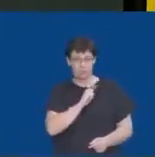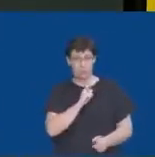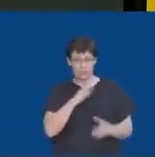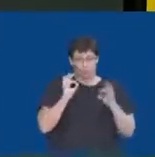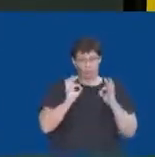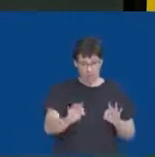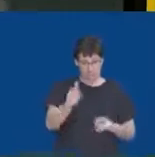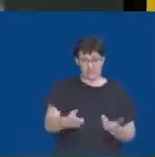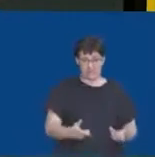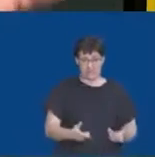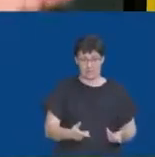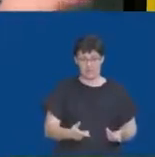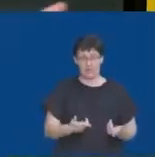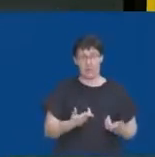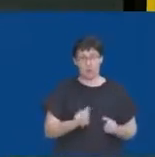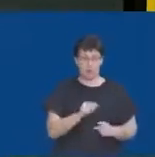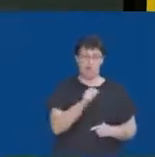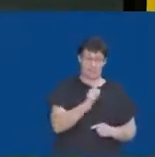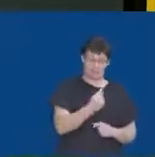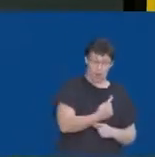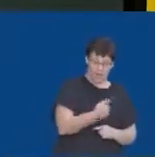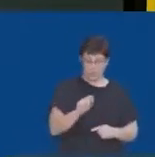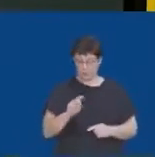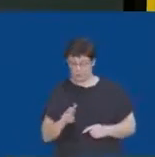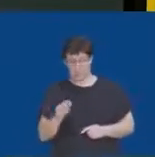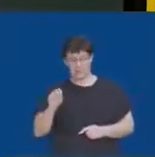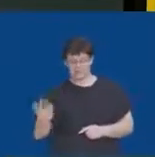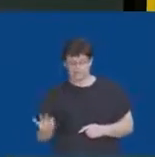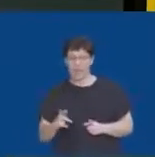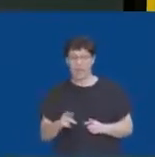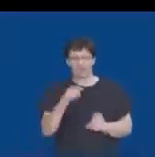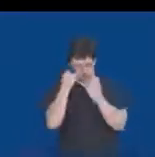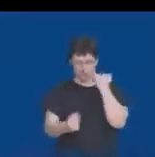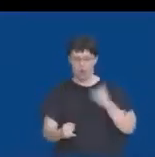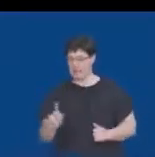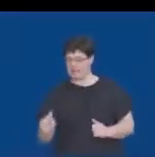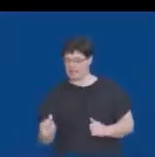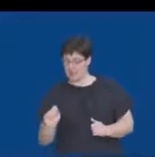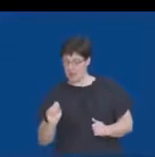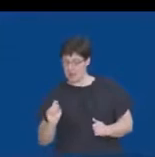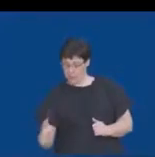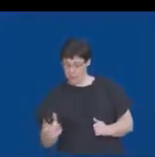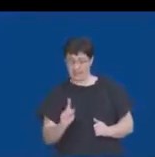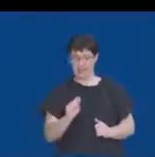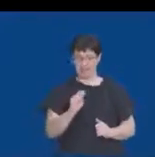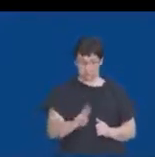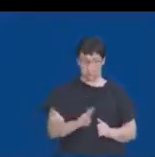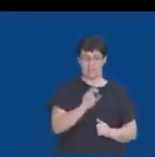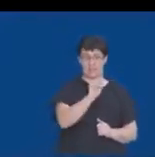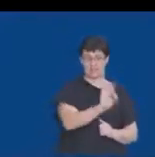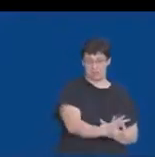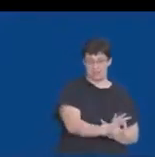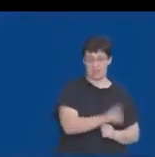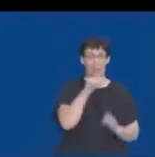it correctly, where you would normally start with test 1 first, the graph would go the other way. It would actually go down. So important that you